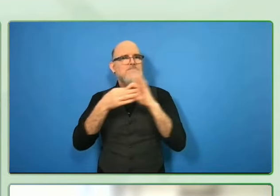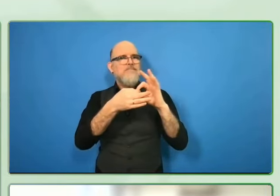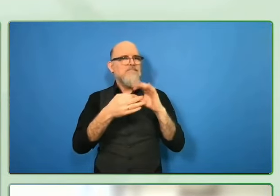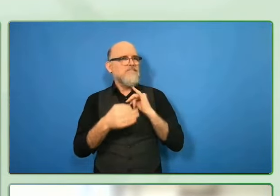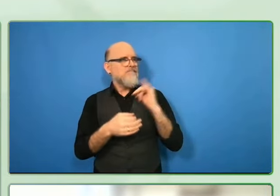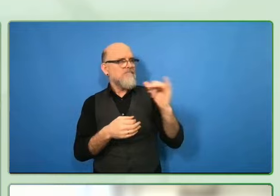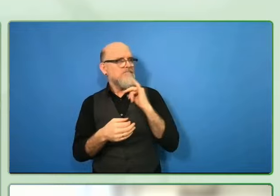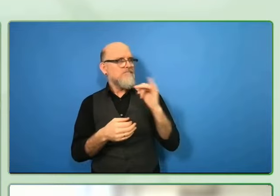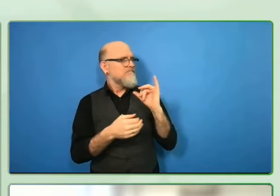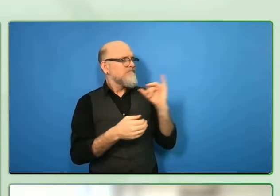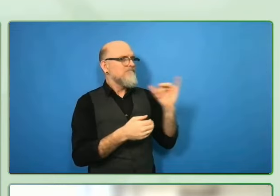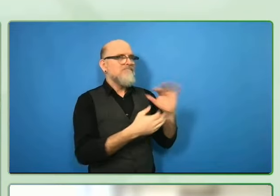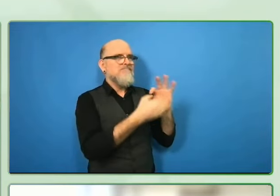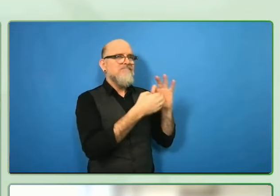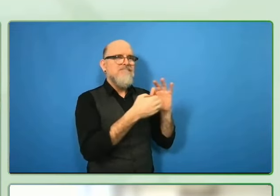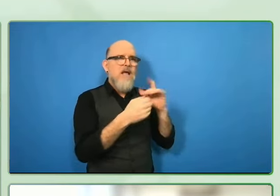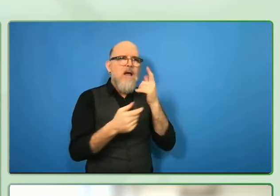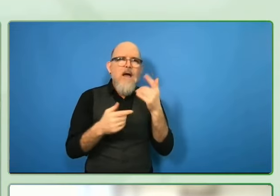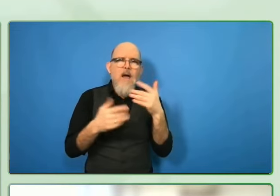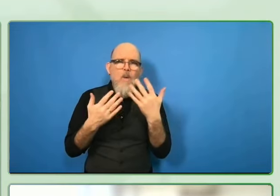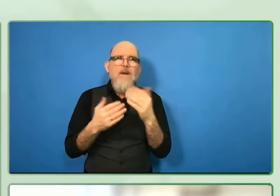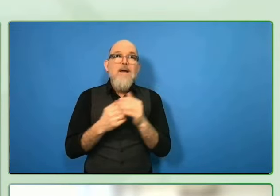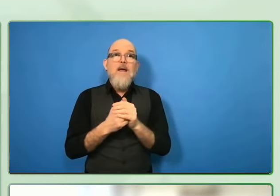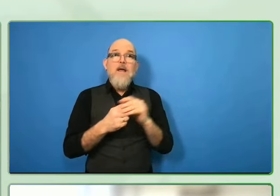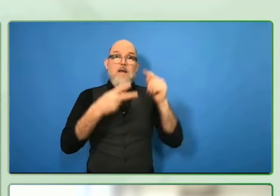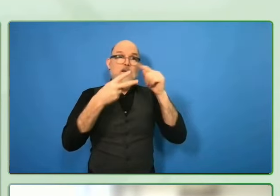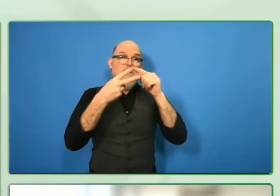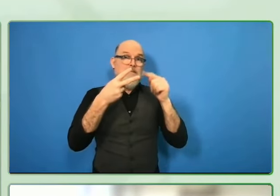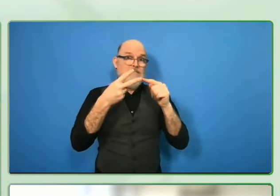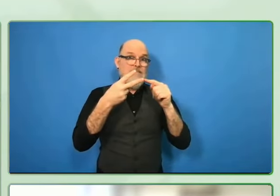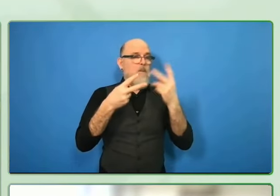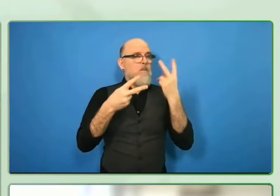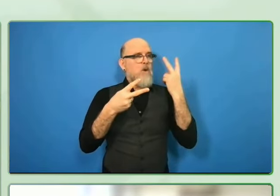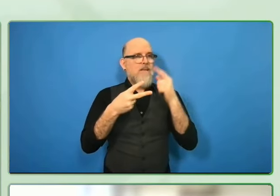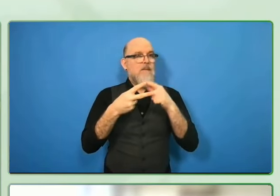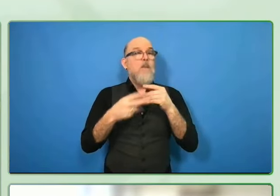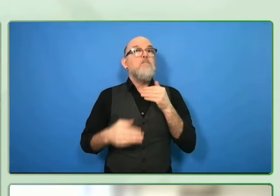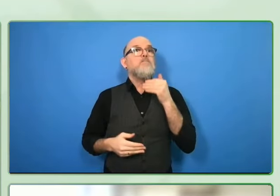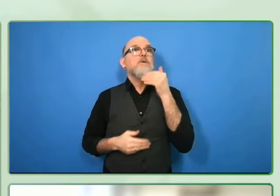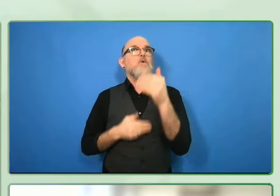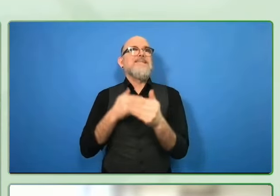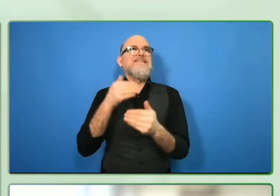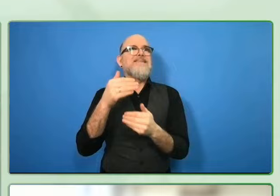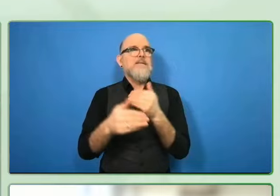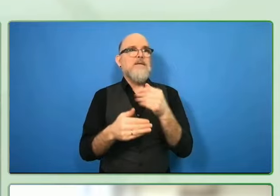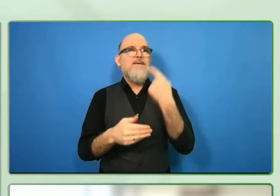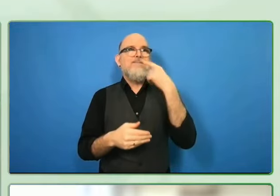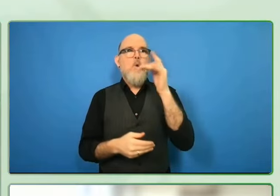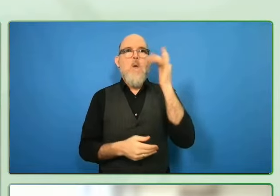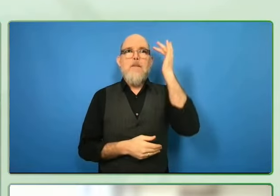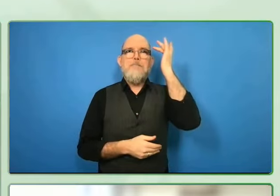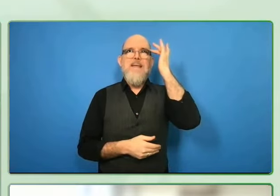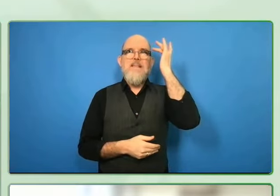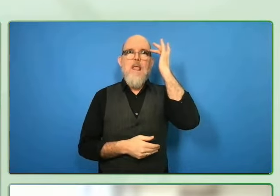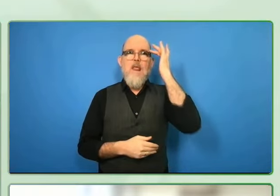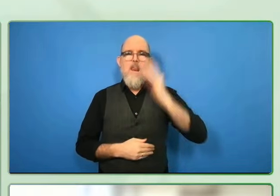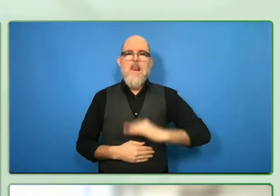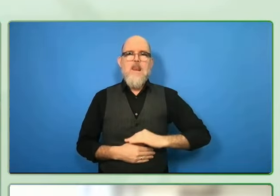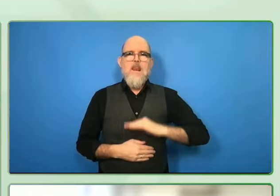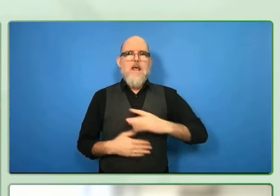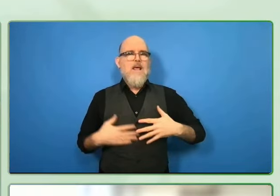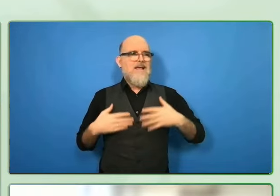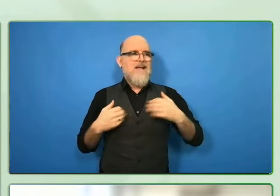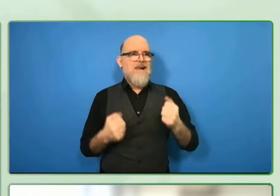in terms of the process, what that can do to someone's mental health. Is there a process? Is it long-winded? What's the